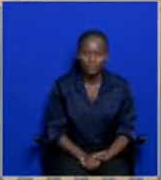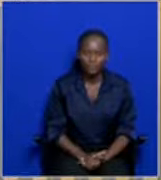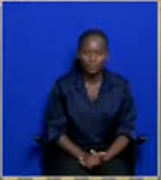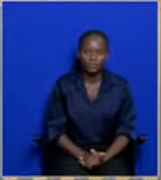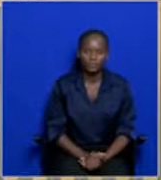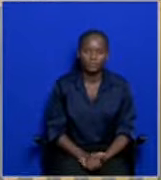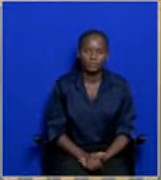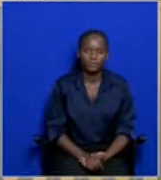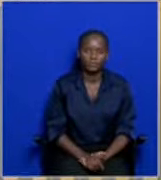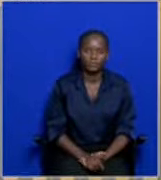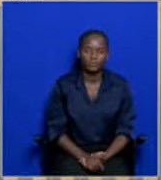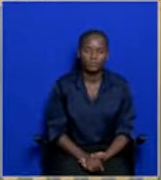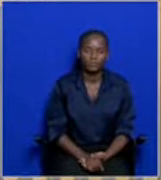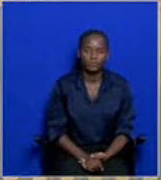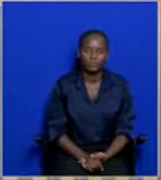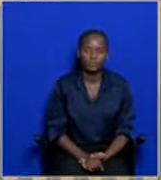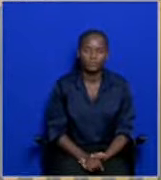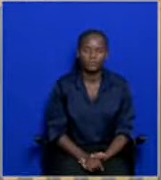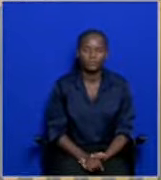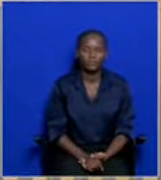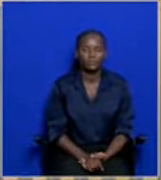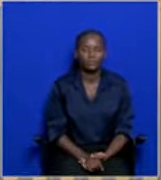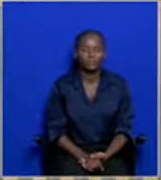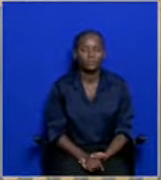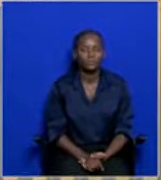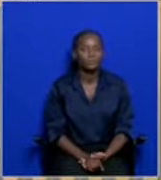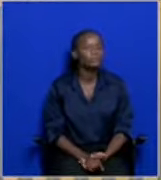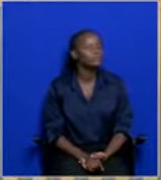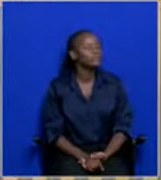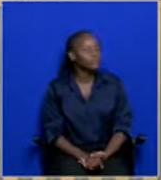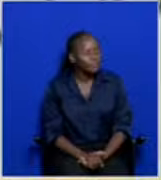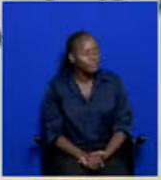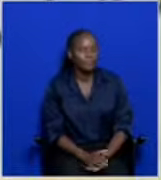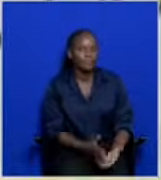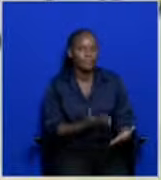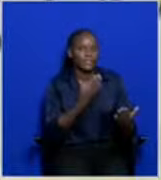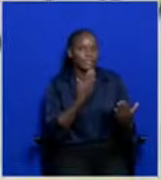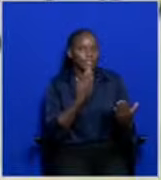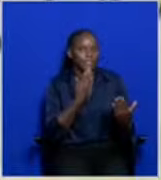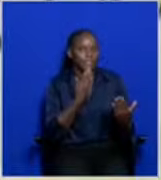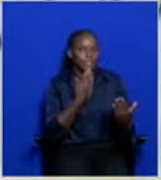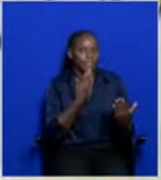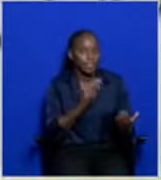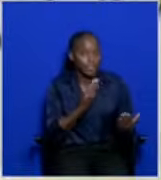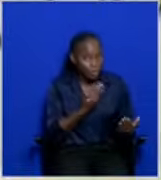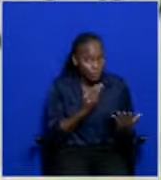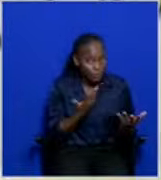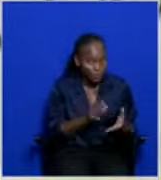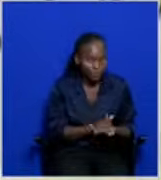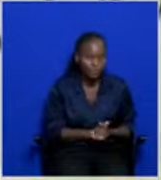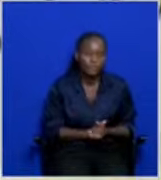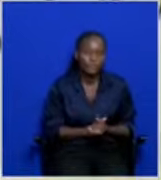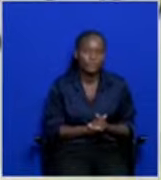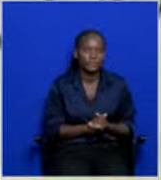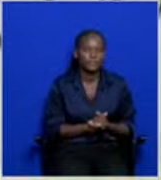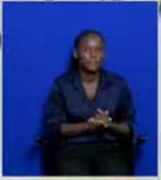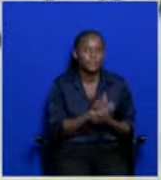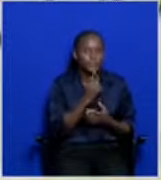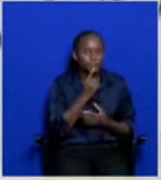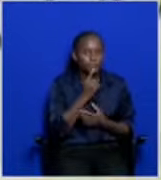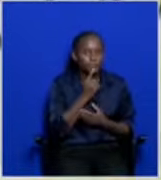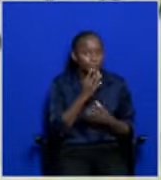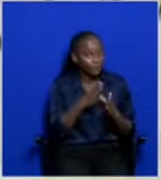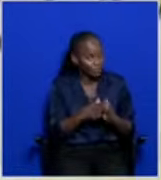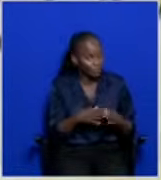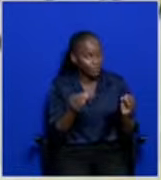Mr. Magagula, thank you very much. You are excused. Thank you, Commissioners.